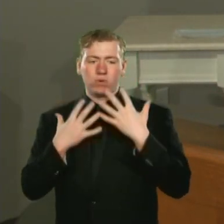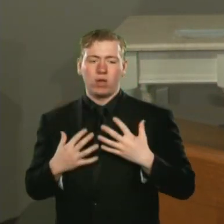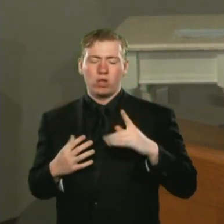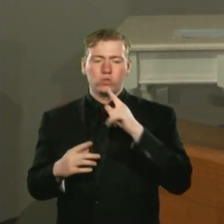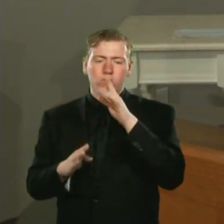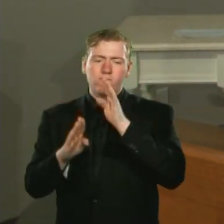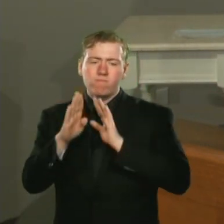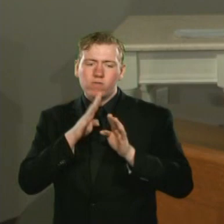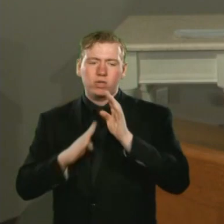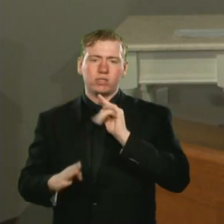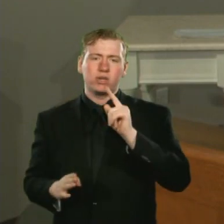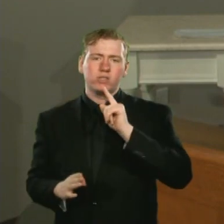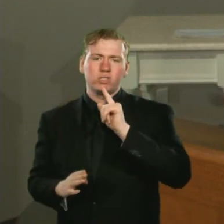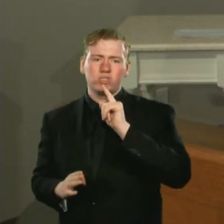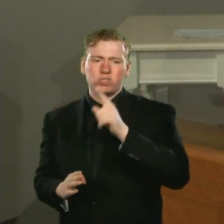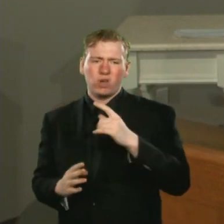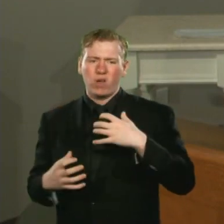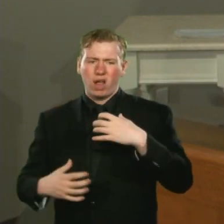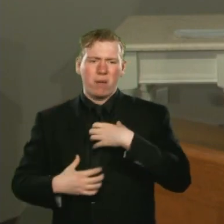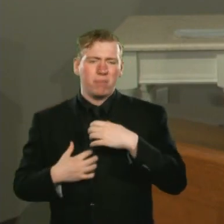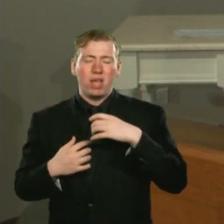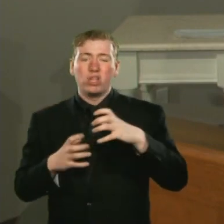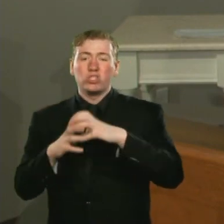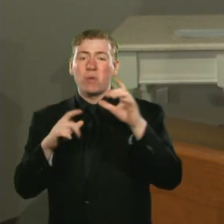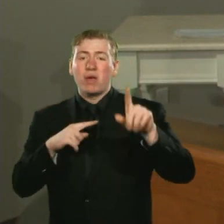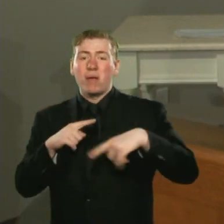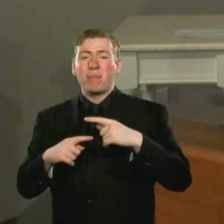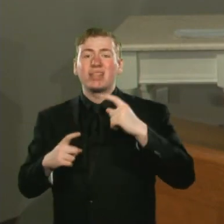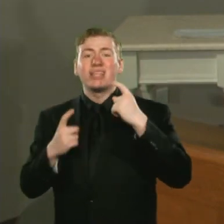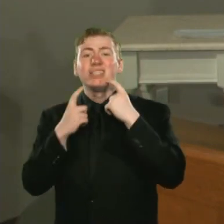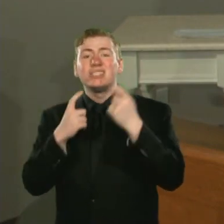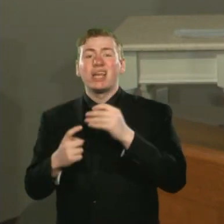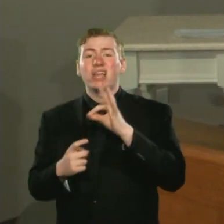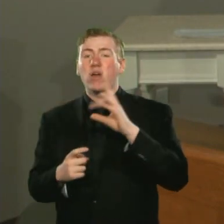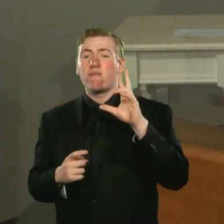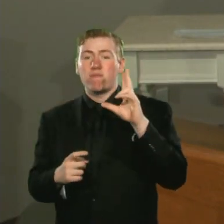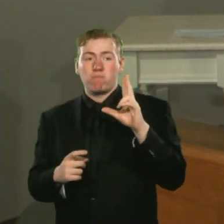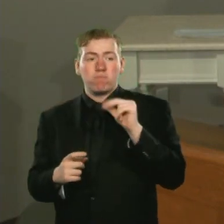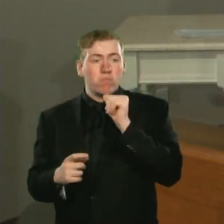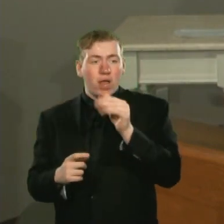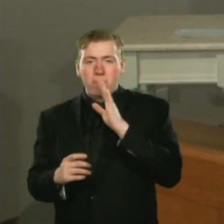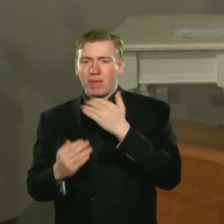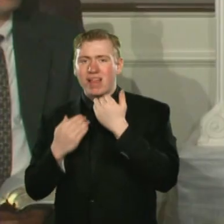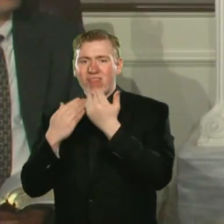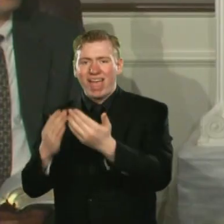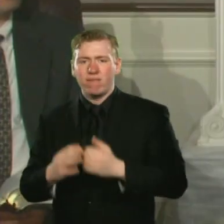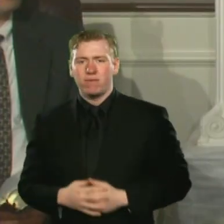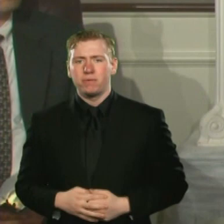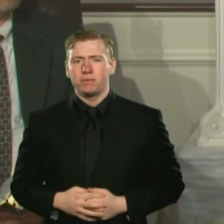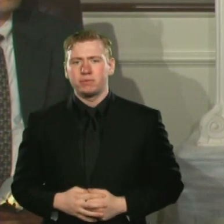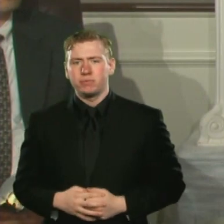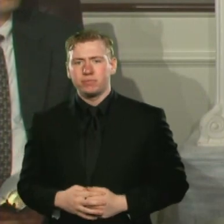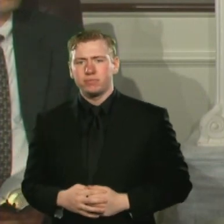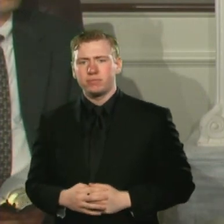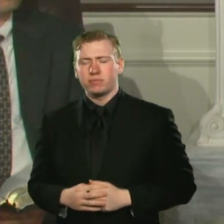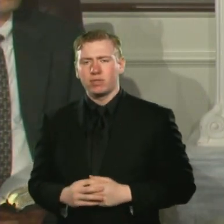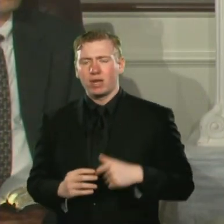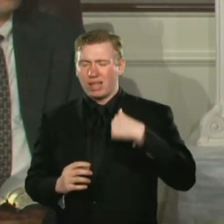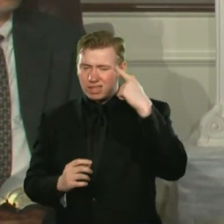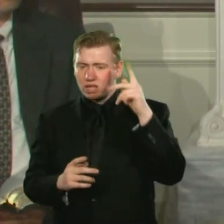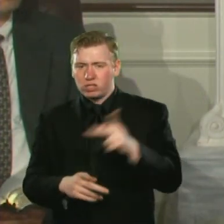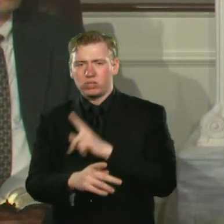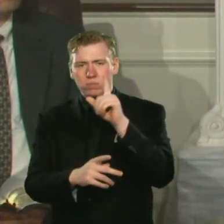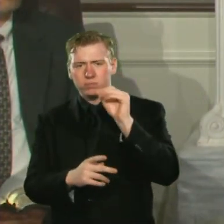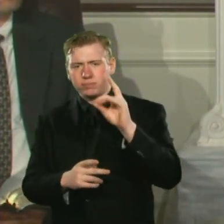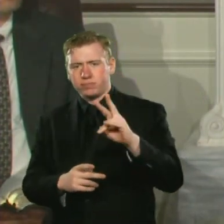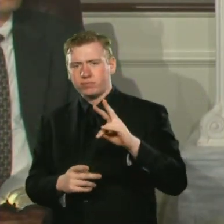so complaining and so much in the sin of gratitude, of ingratitude. I think of what Psalms 107, oh,